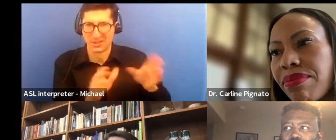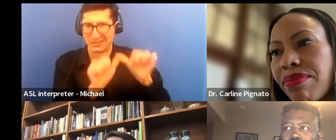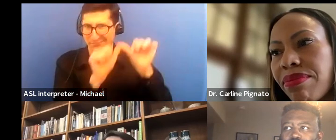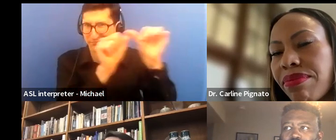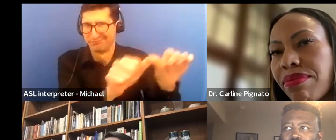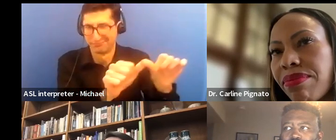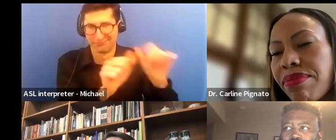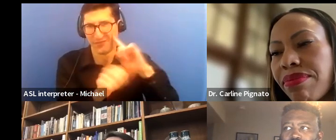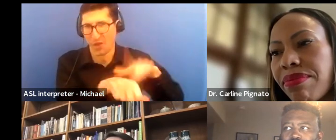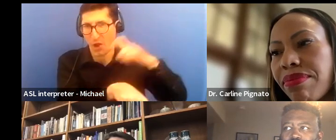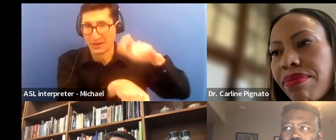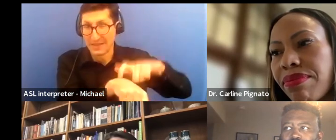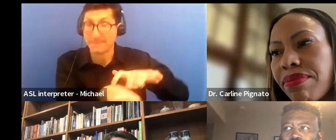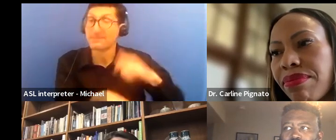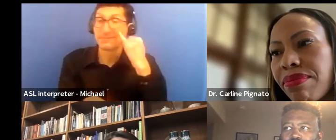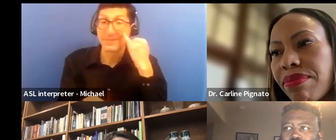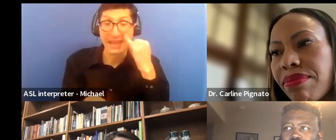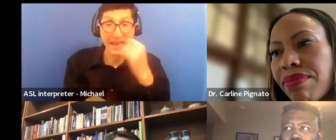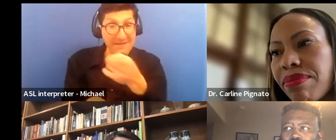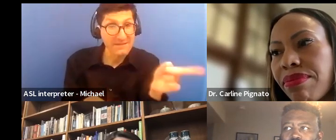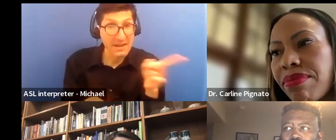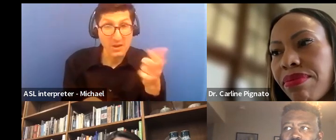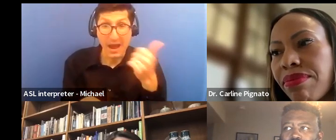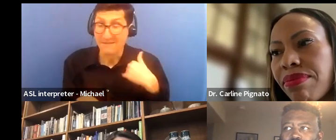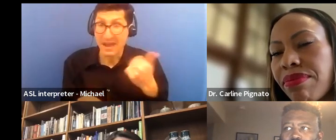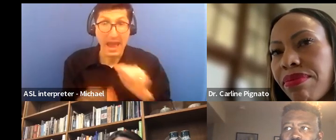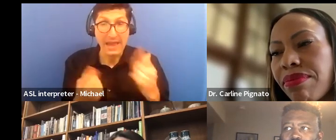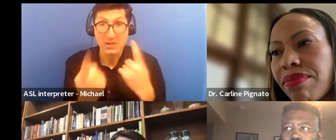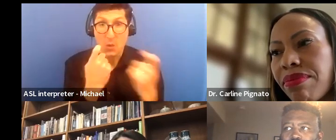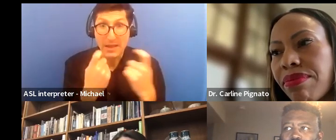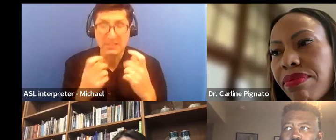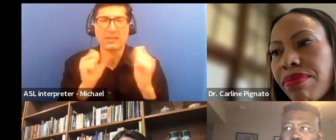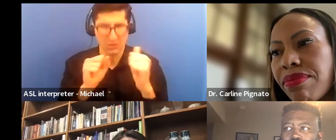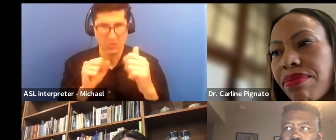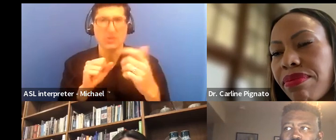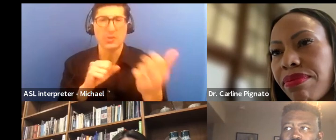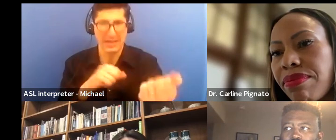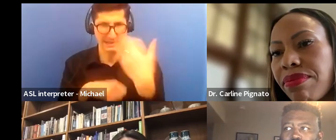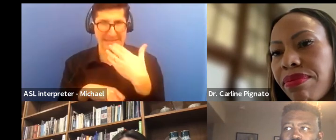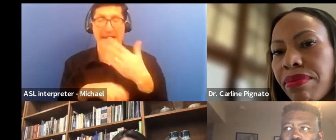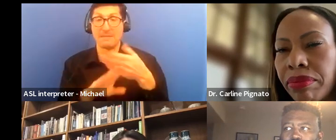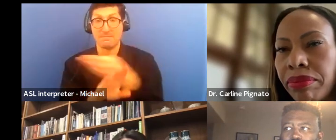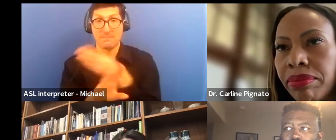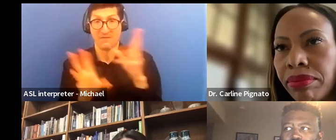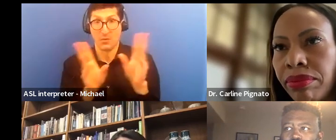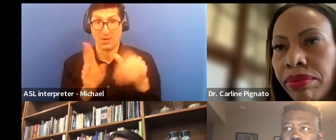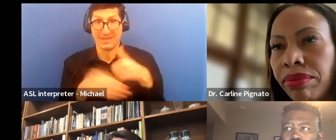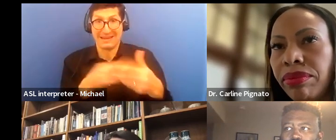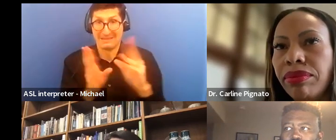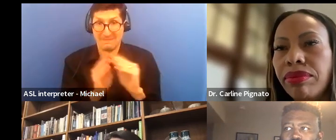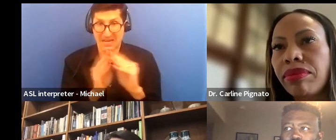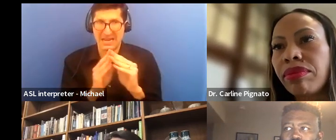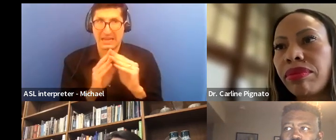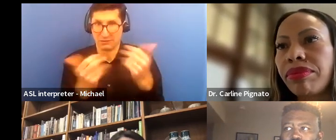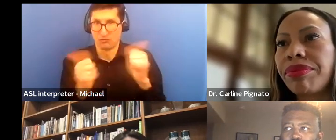meeting, to send them ahead. We can surface them at our next meeting so we can get them answered. Or